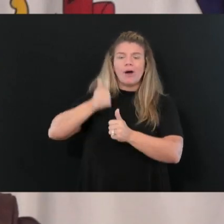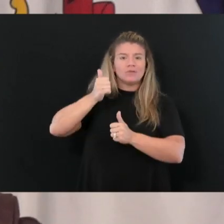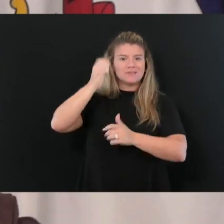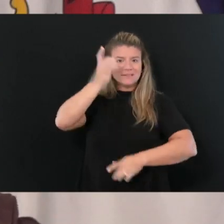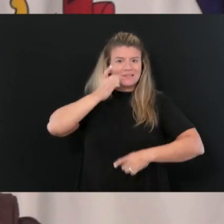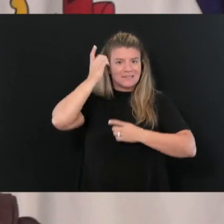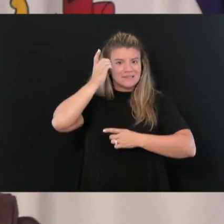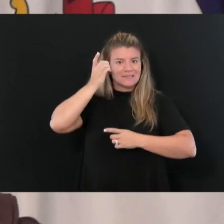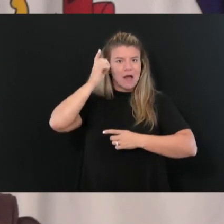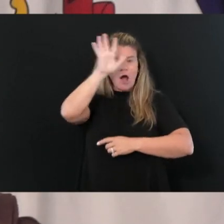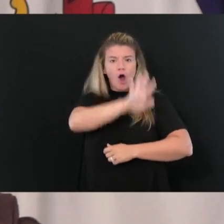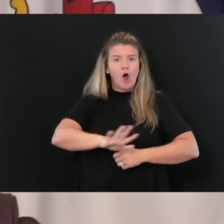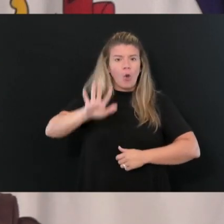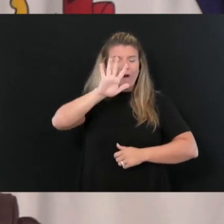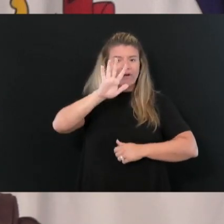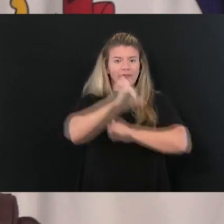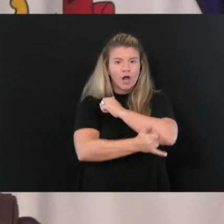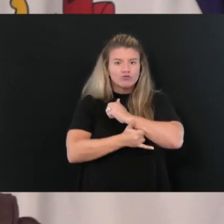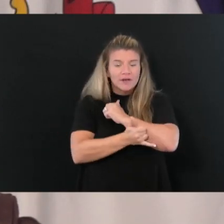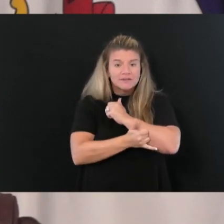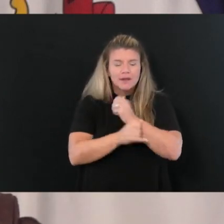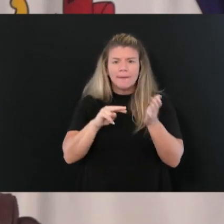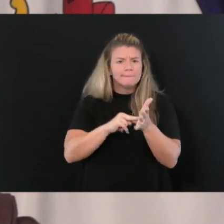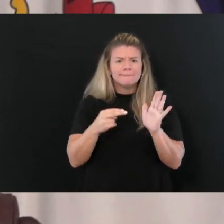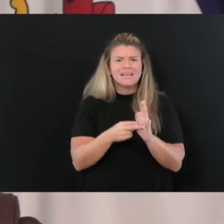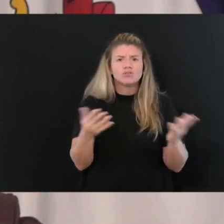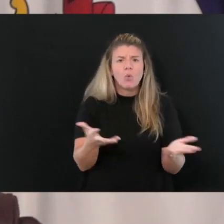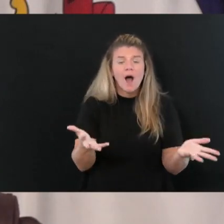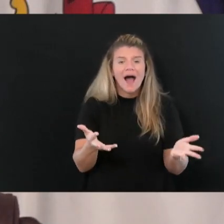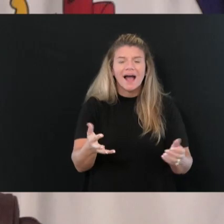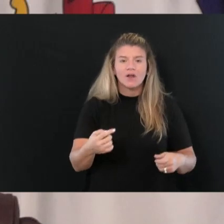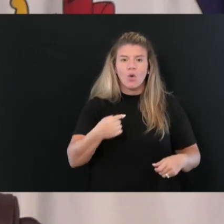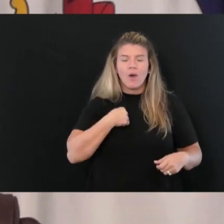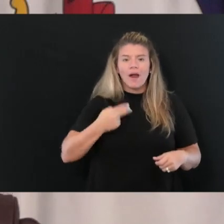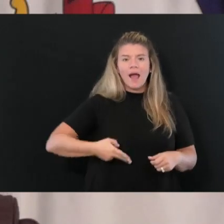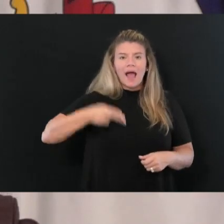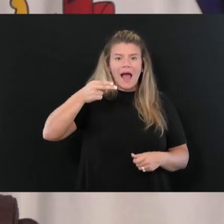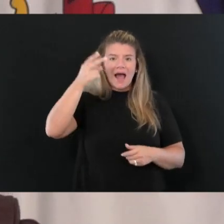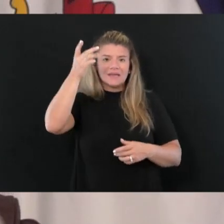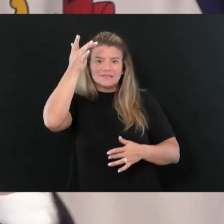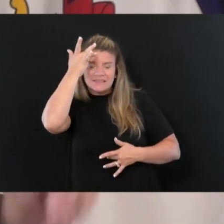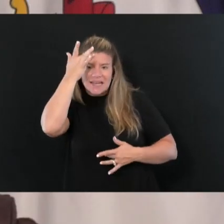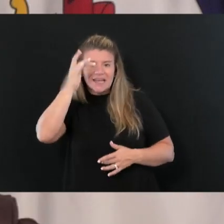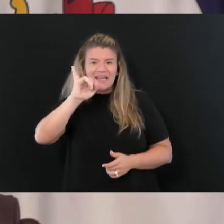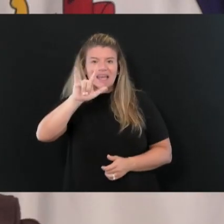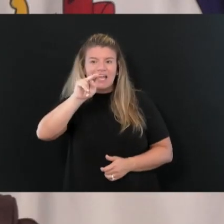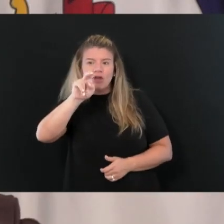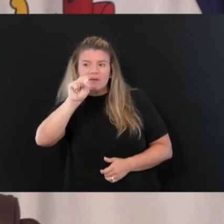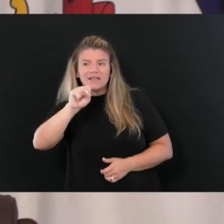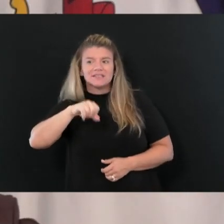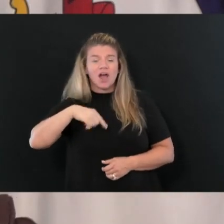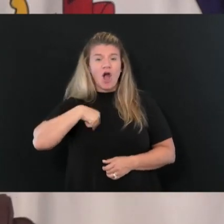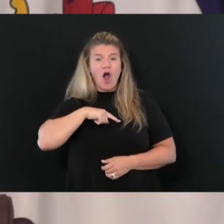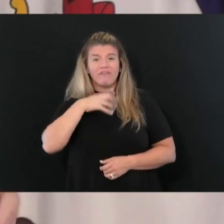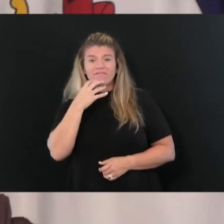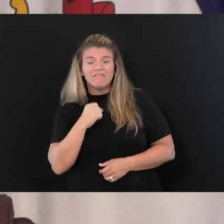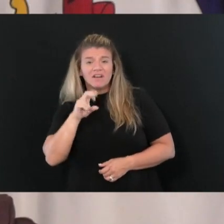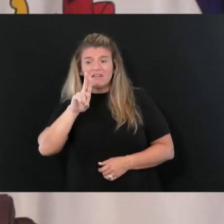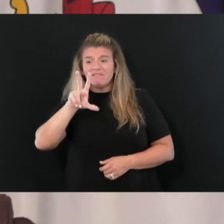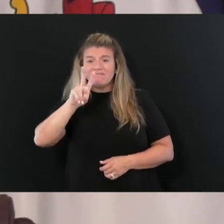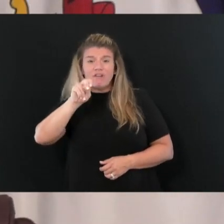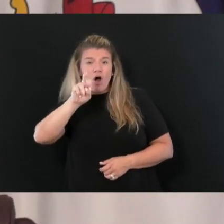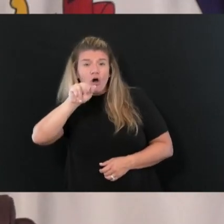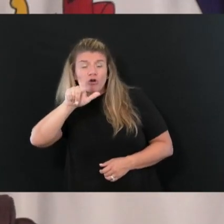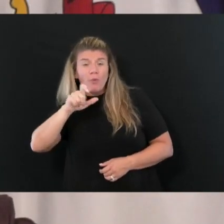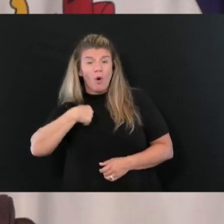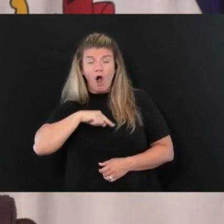sickest, the absolute most vulnerable of all states, with states all the way around us and no ocean around us